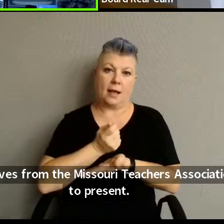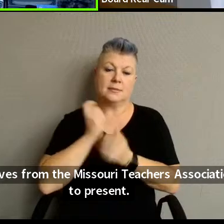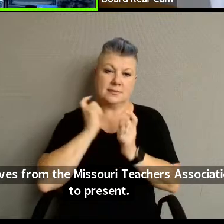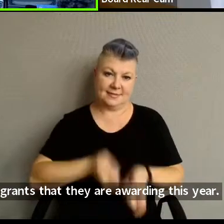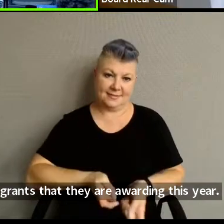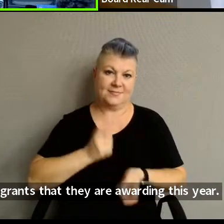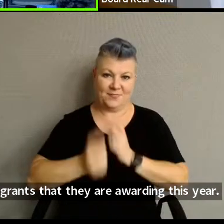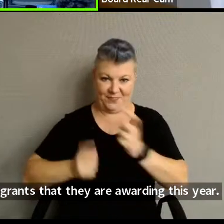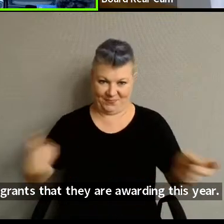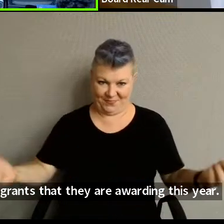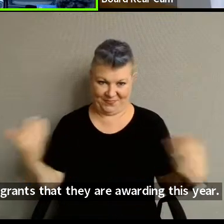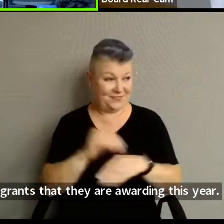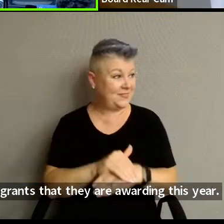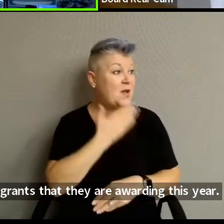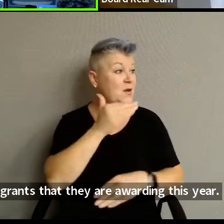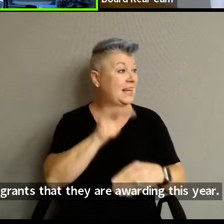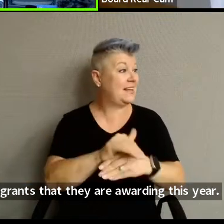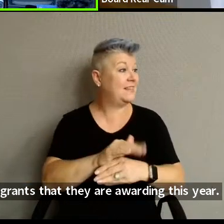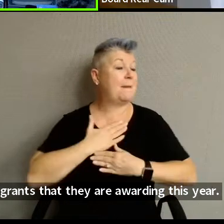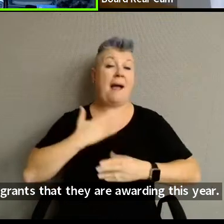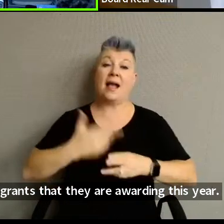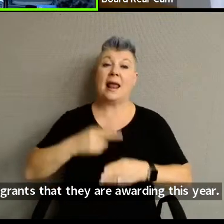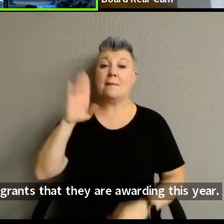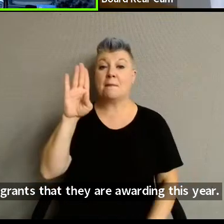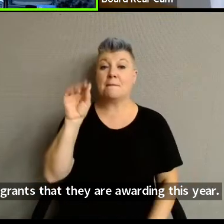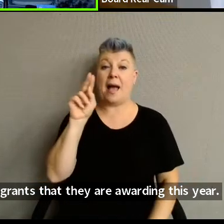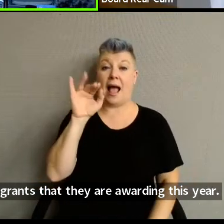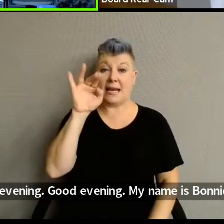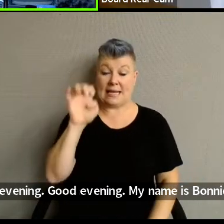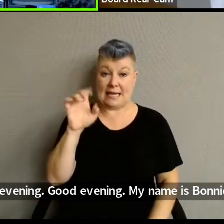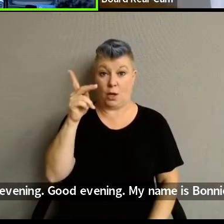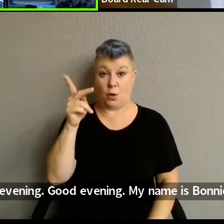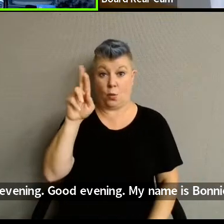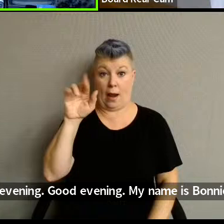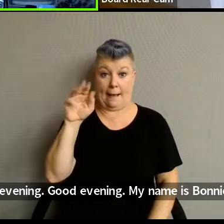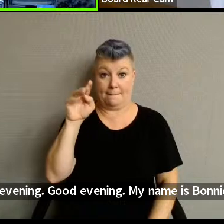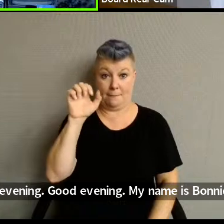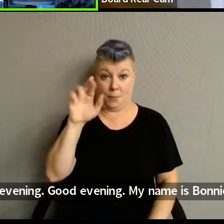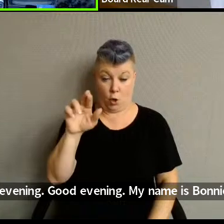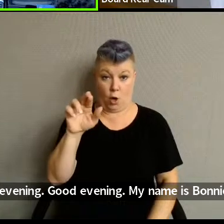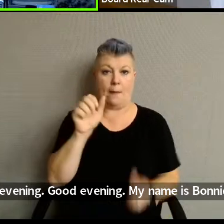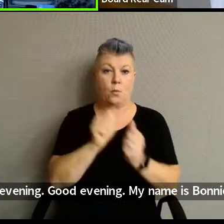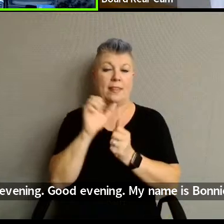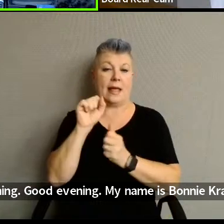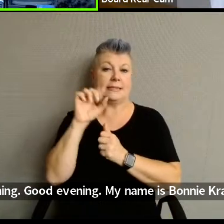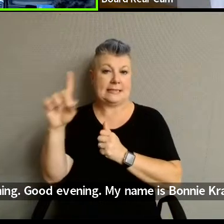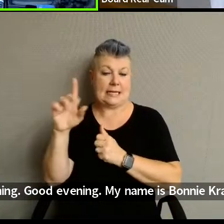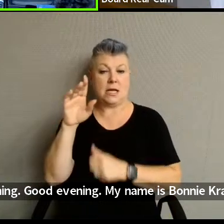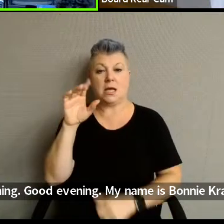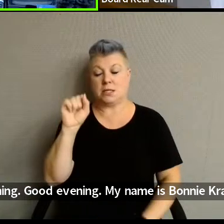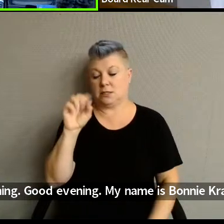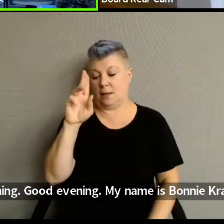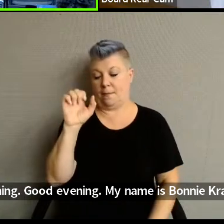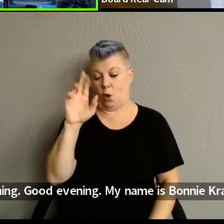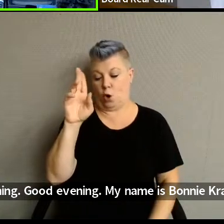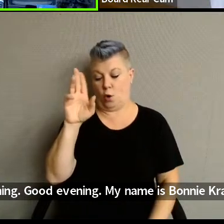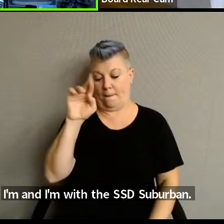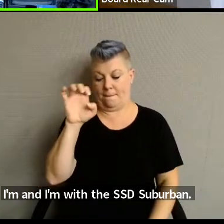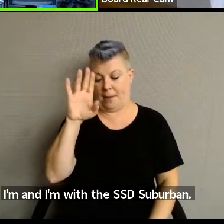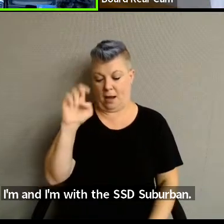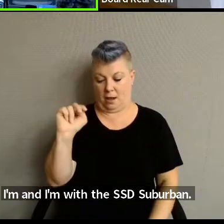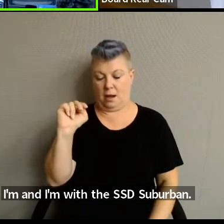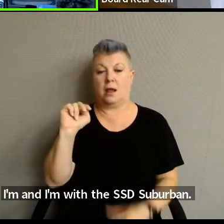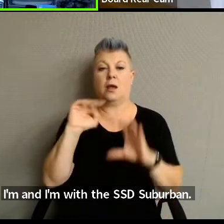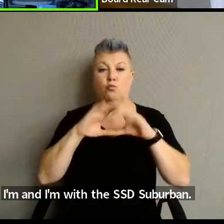Good evening. Good evening. My name is Bonnie Kramer. I'm with the SSD Suburban Unit of Missouri Retired